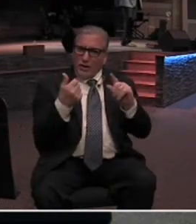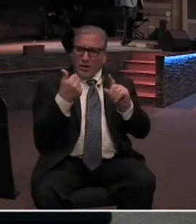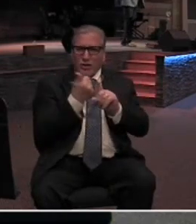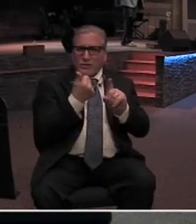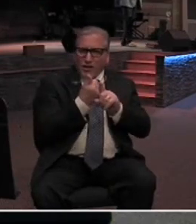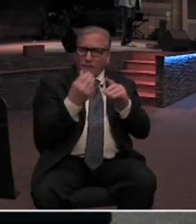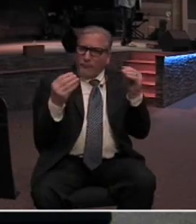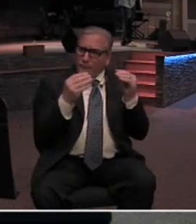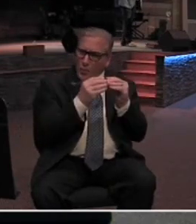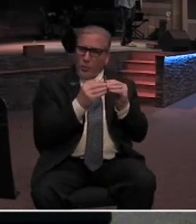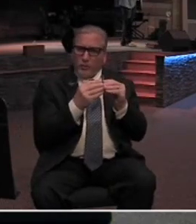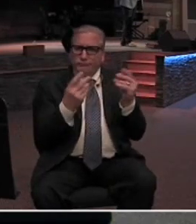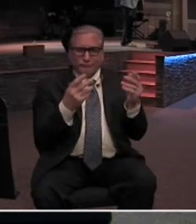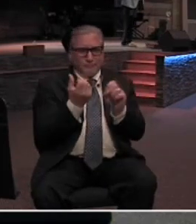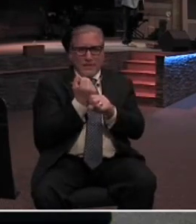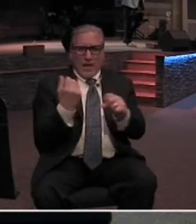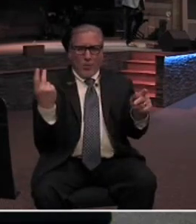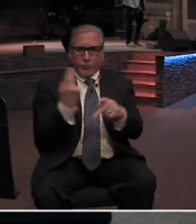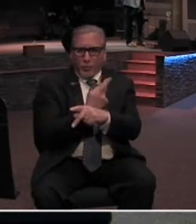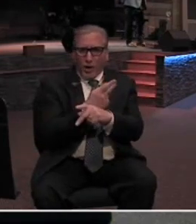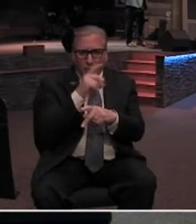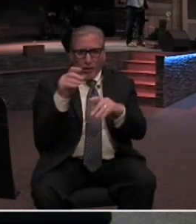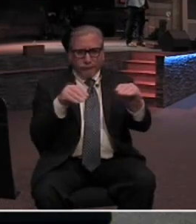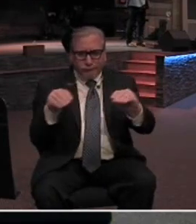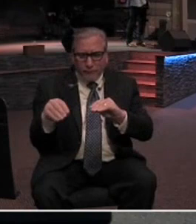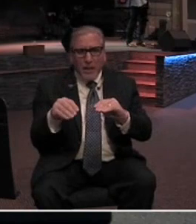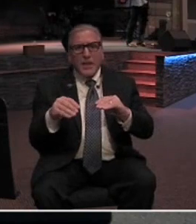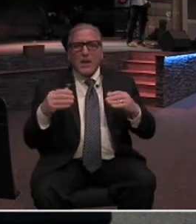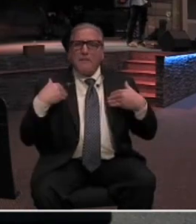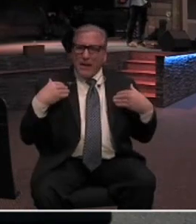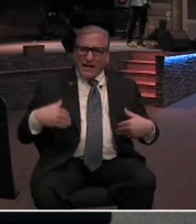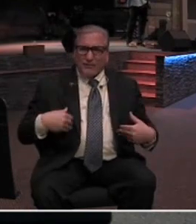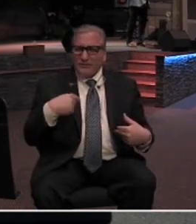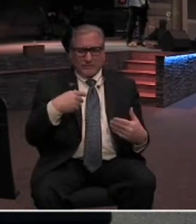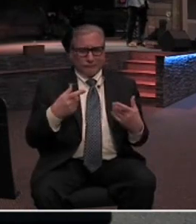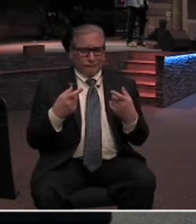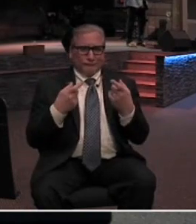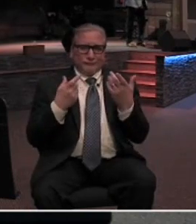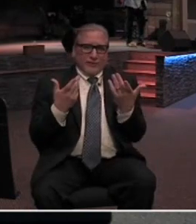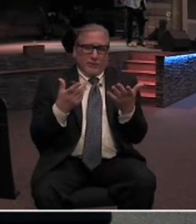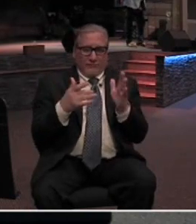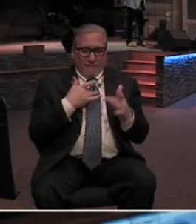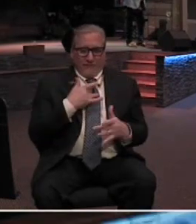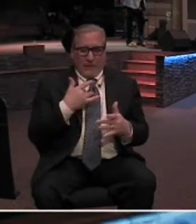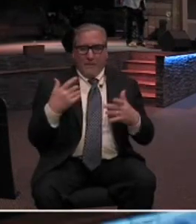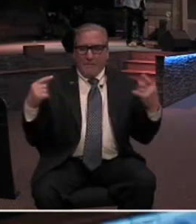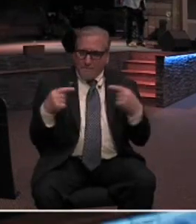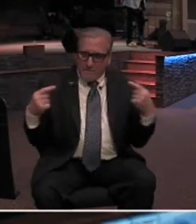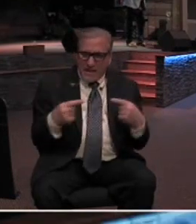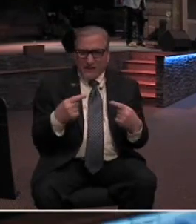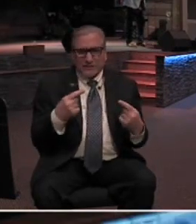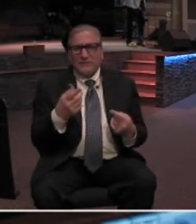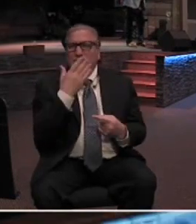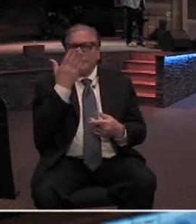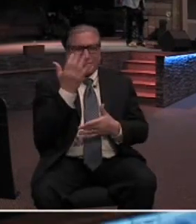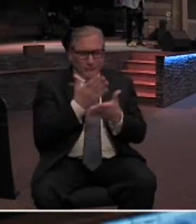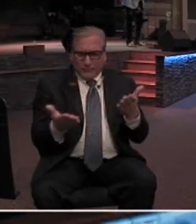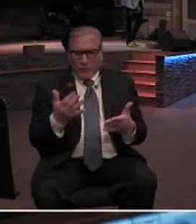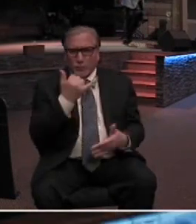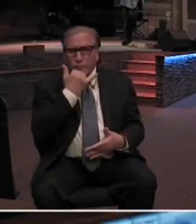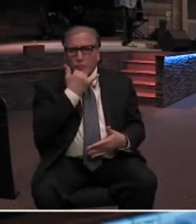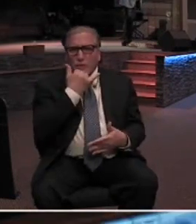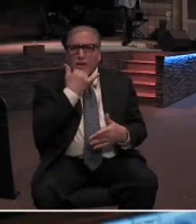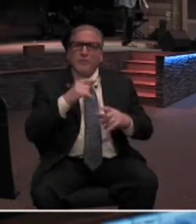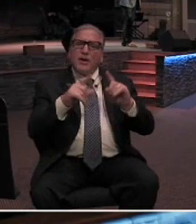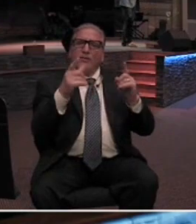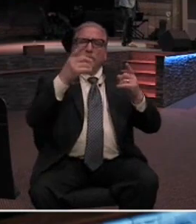which she probably was because her body was yelling out, pain, something's wrong here. After she had